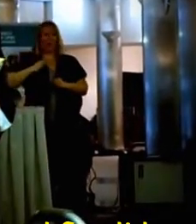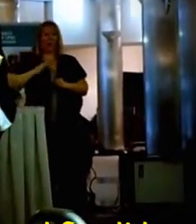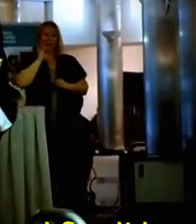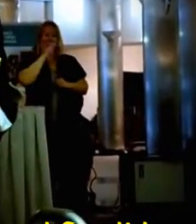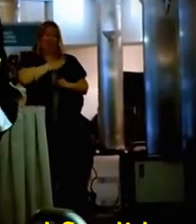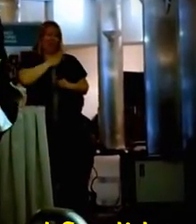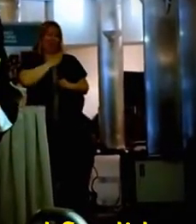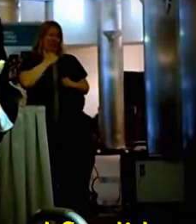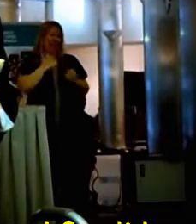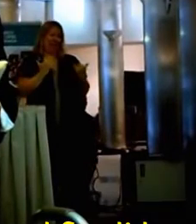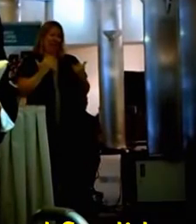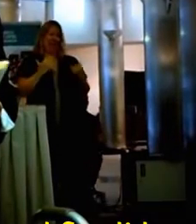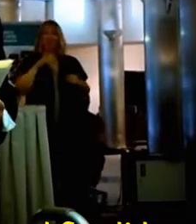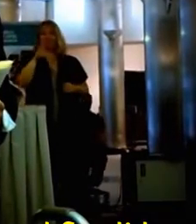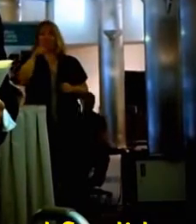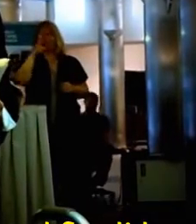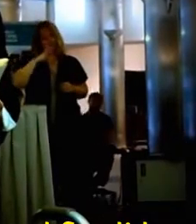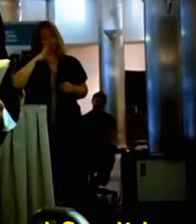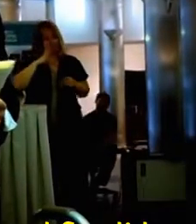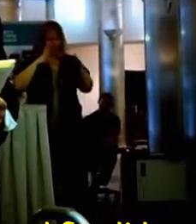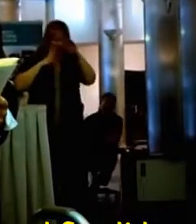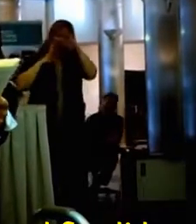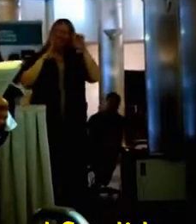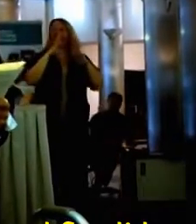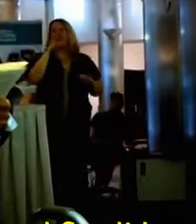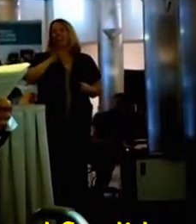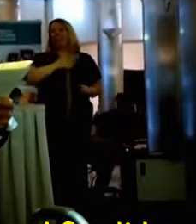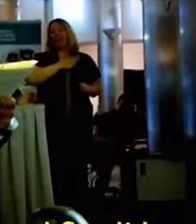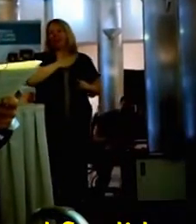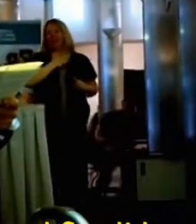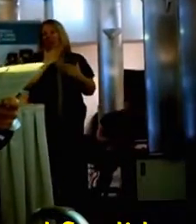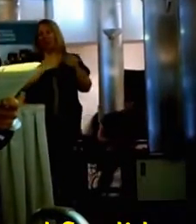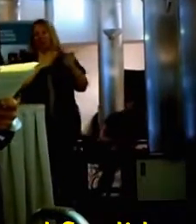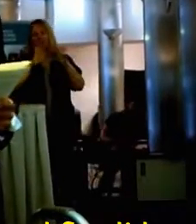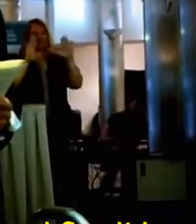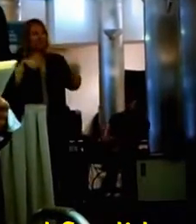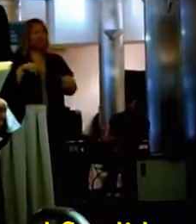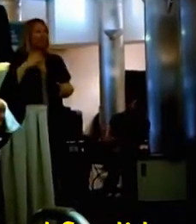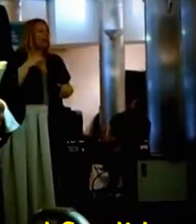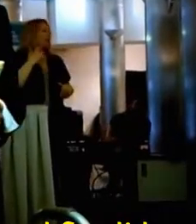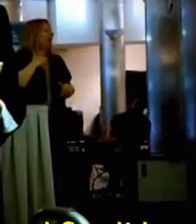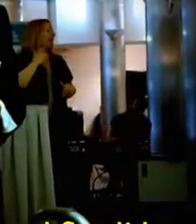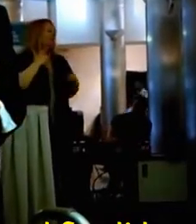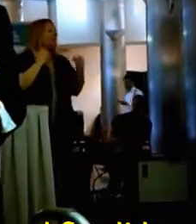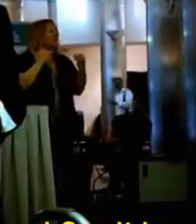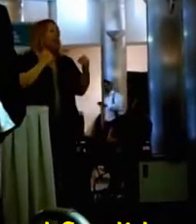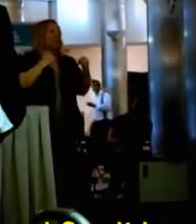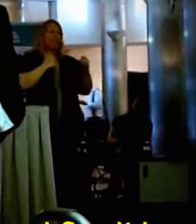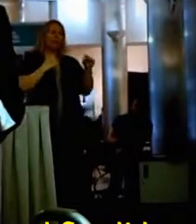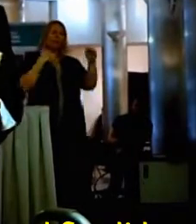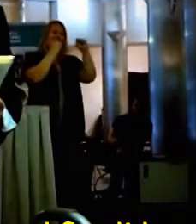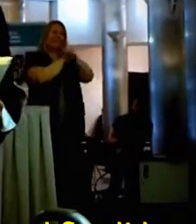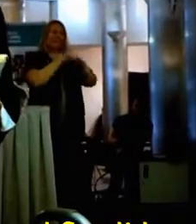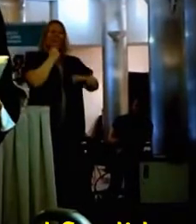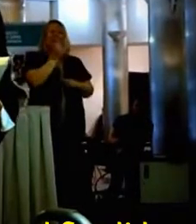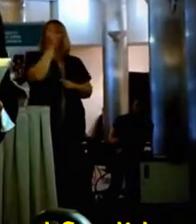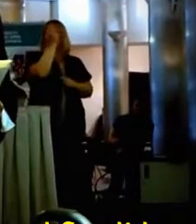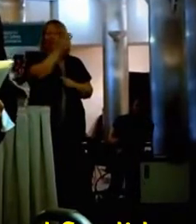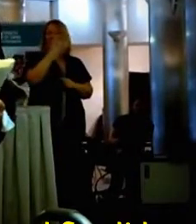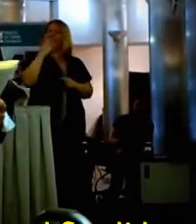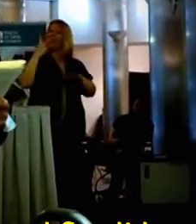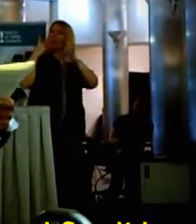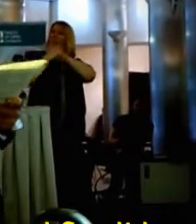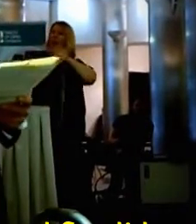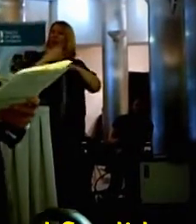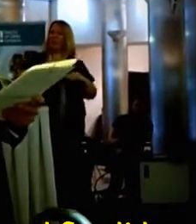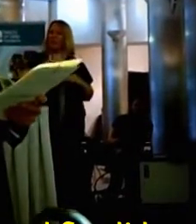with me right now. I understand that. They never are. Okay. The various charities that fight hard to give voice to others have cut my tongue out